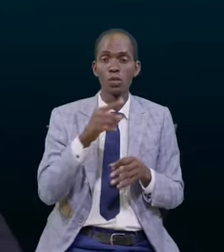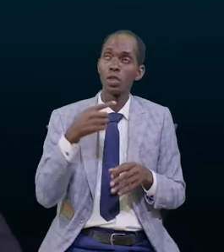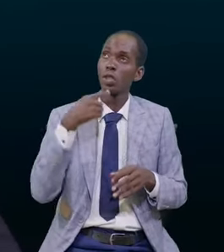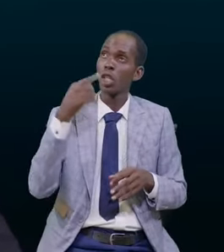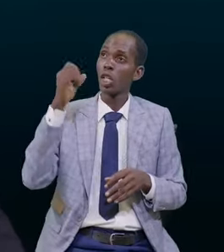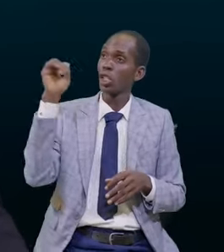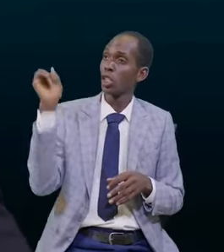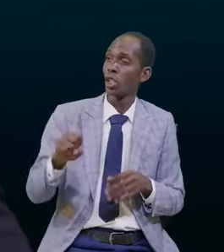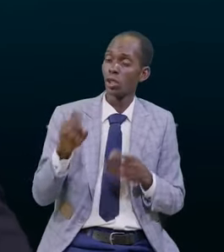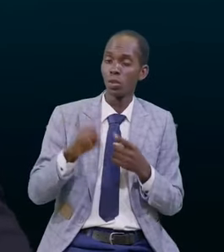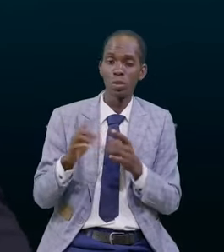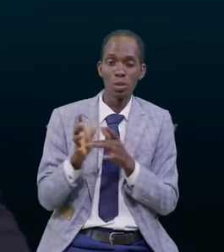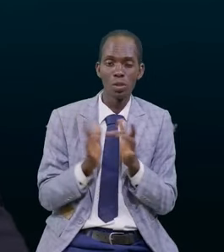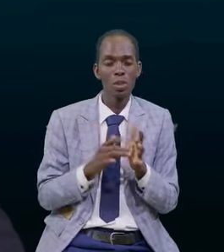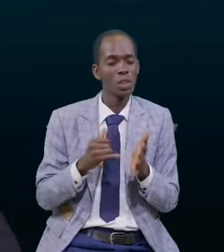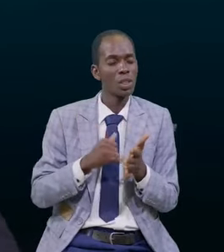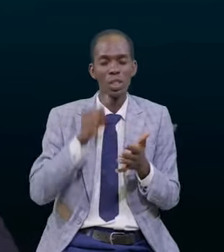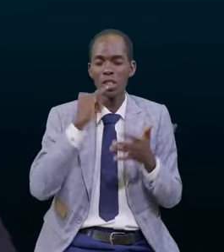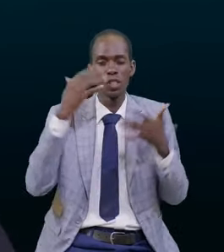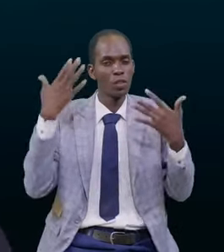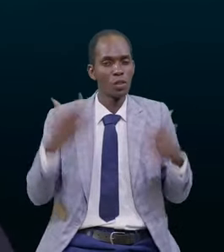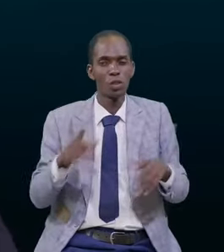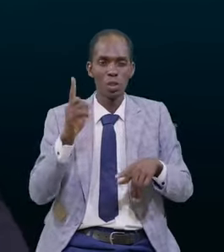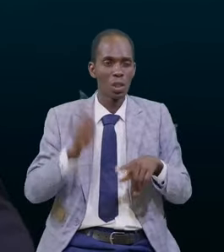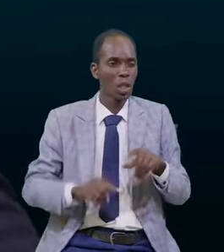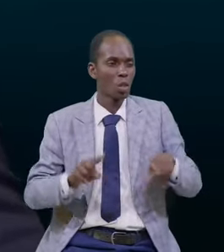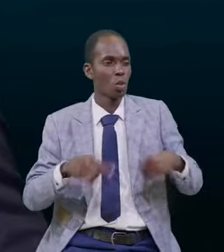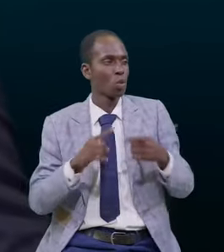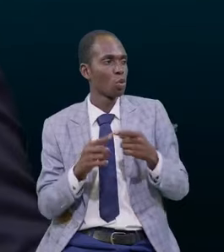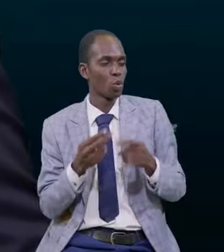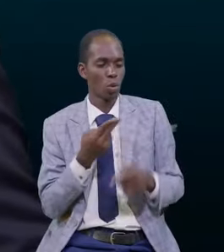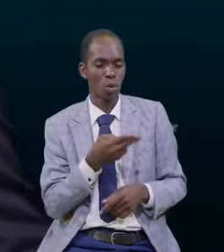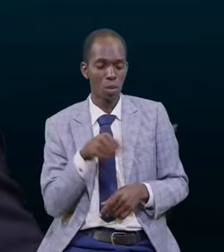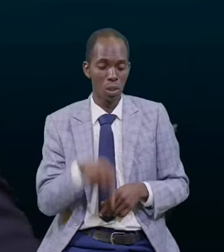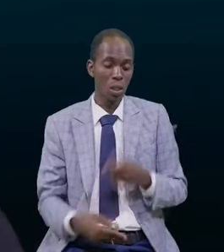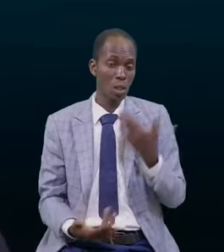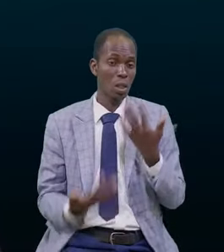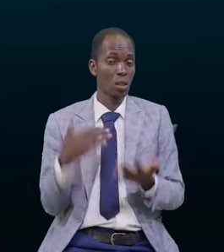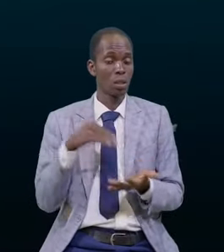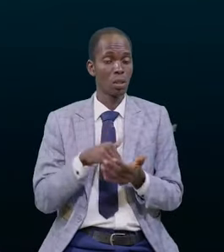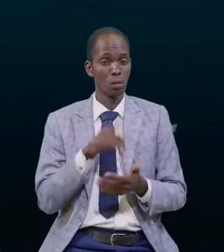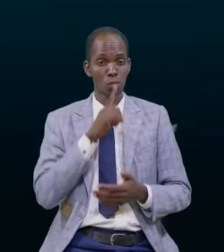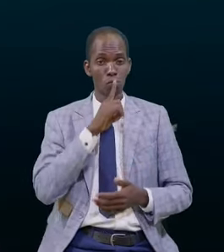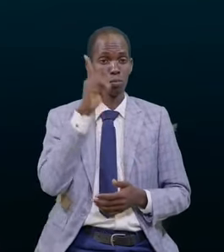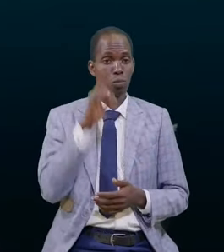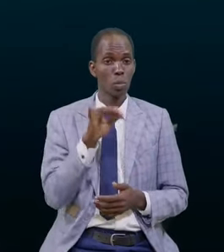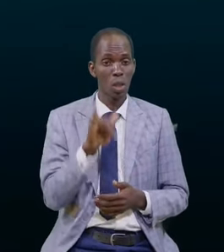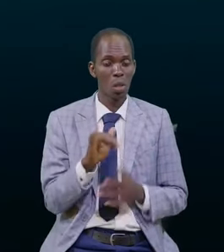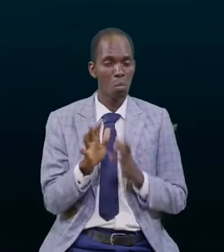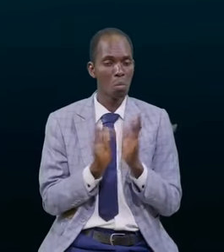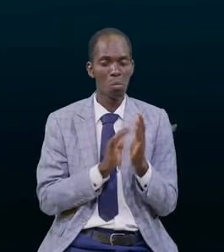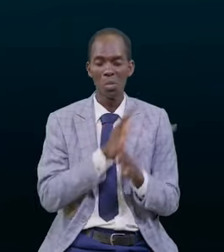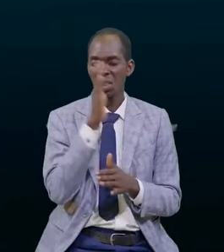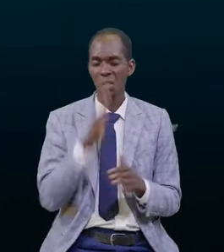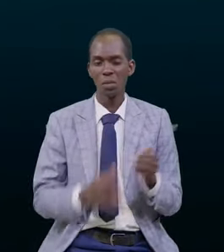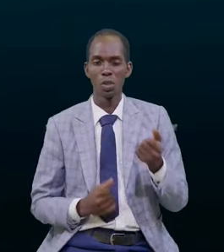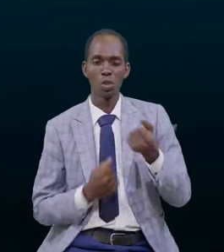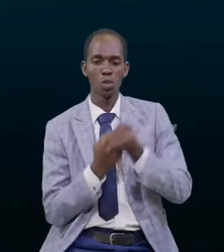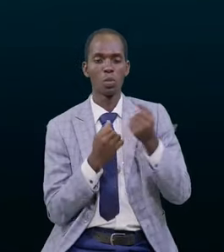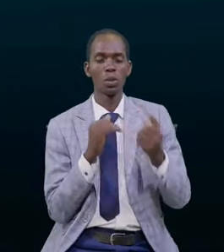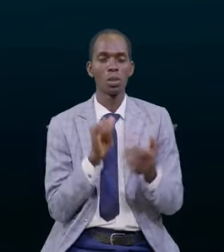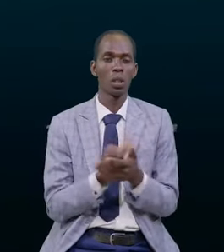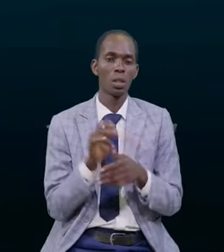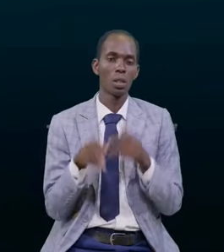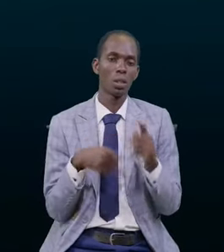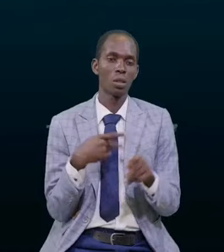it's finished now you can never go to hell again really the Bible doesn't support that look at it Hebrews chapter 3 we read it let's read